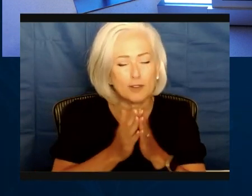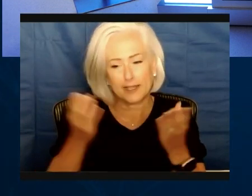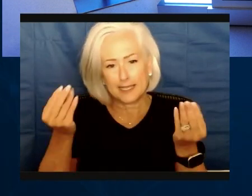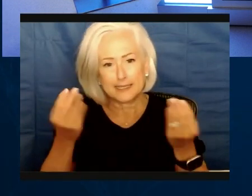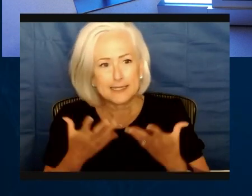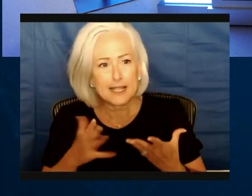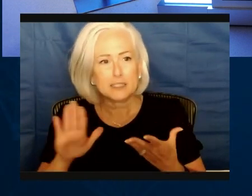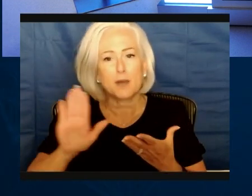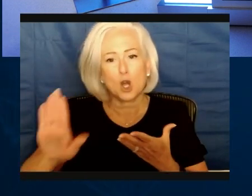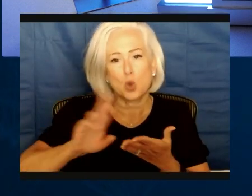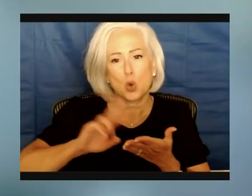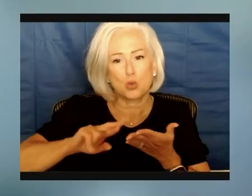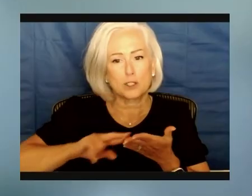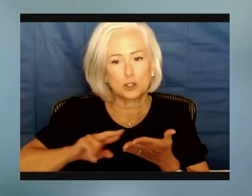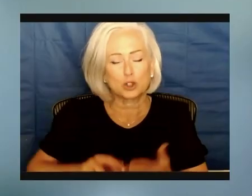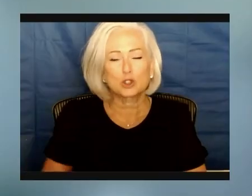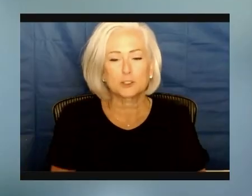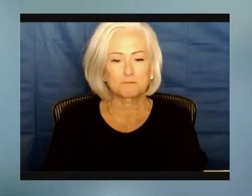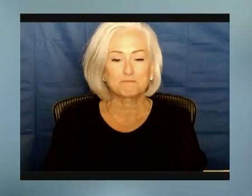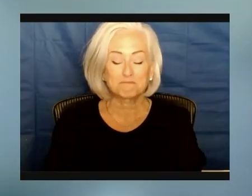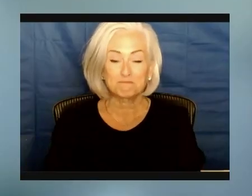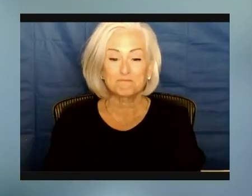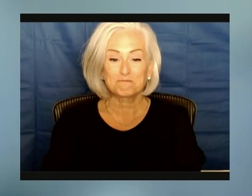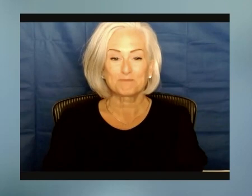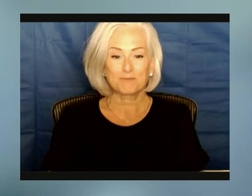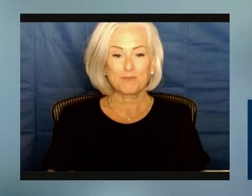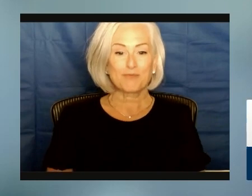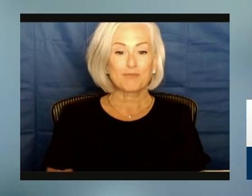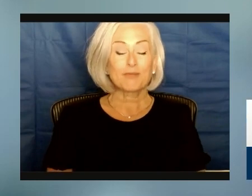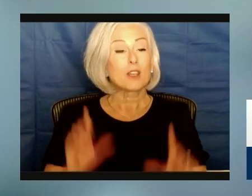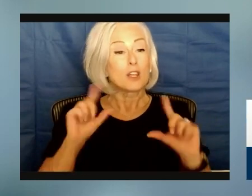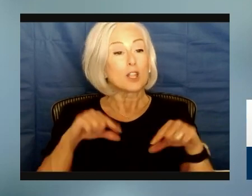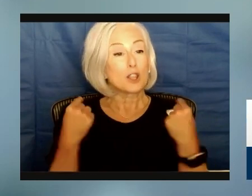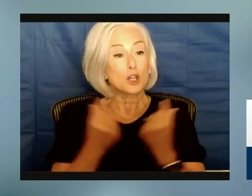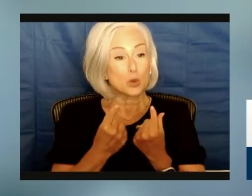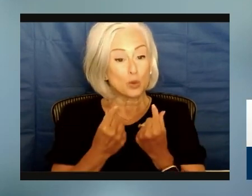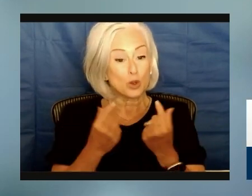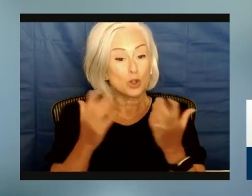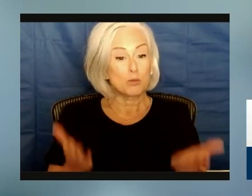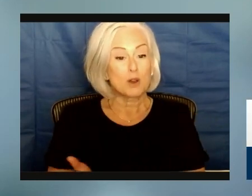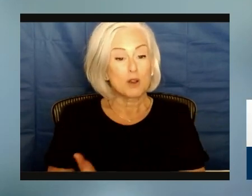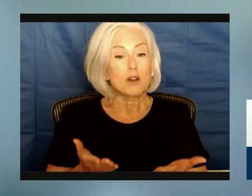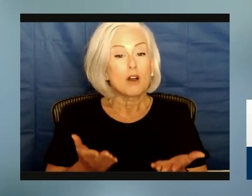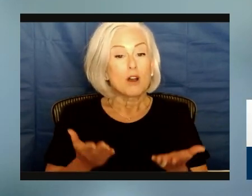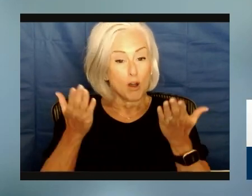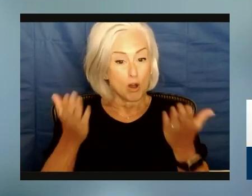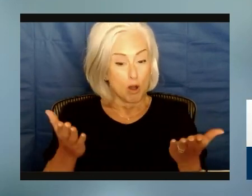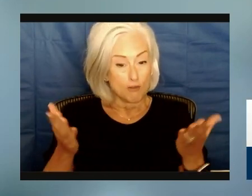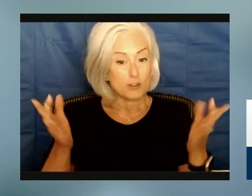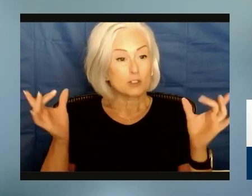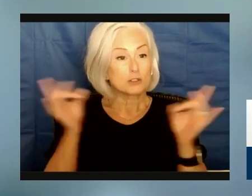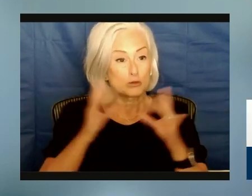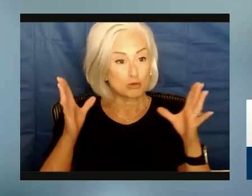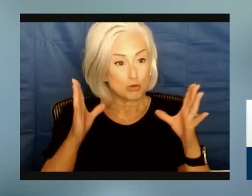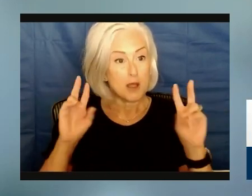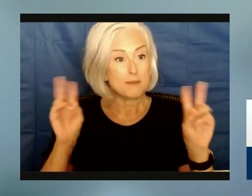too. Yeah, so just as the group itself, the African Trauma Initiative has really been a collaborative effort from the start. I mean,